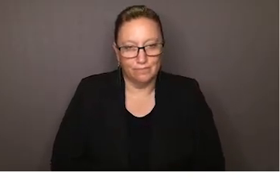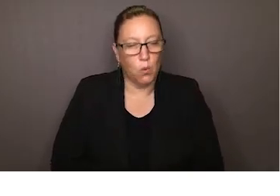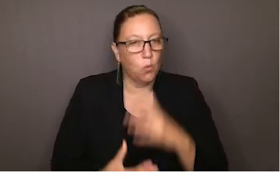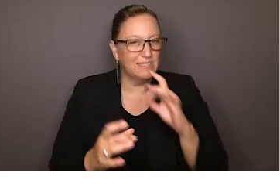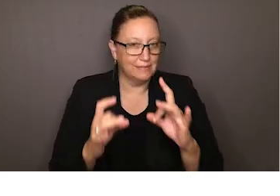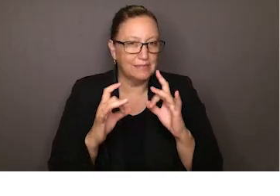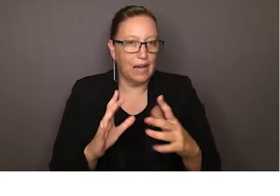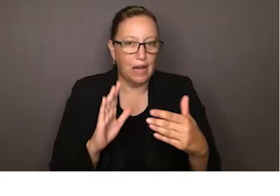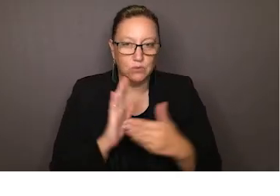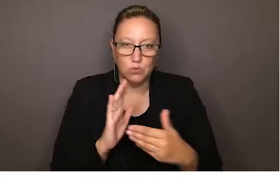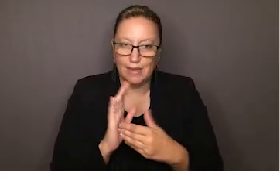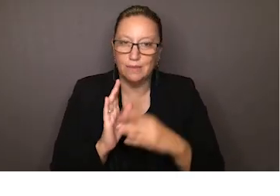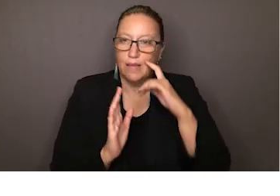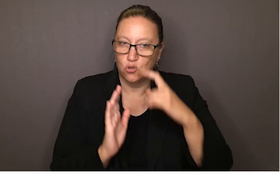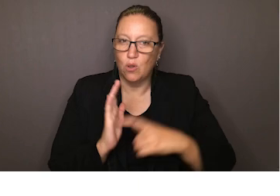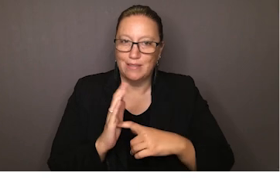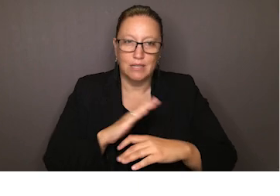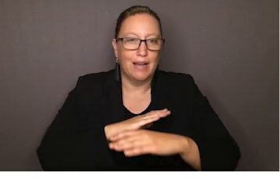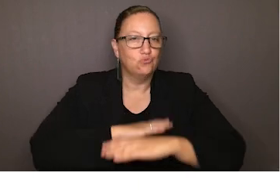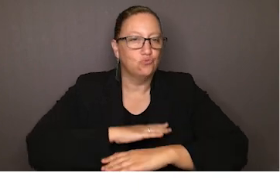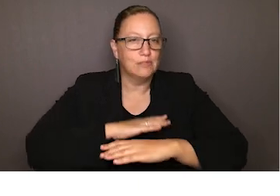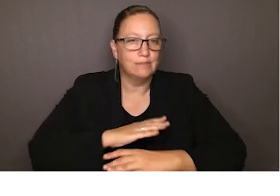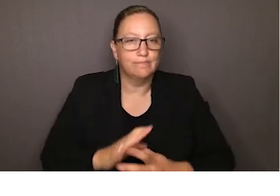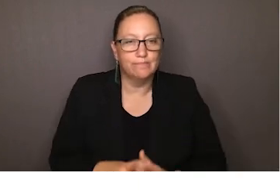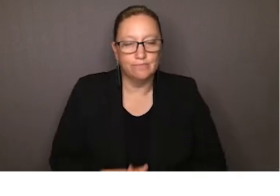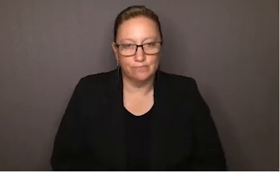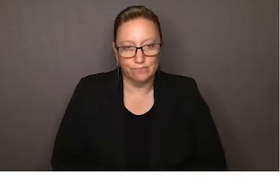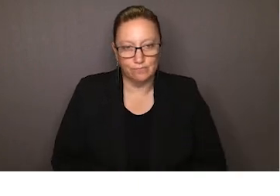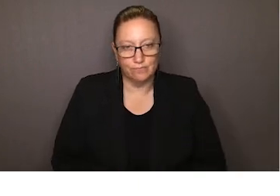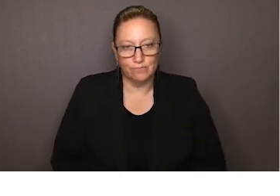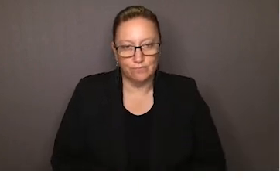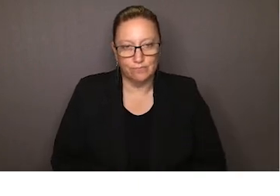We will begin today with an acknowledgement of country.